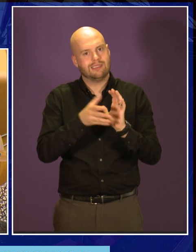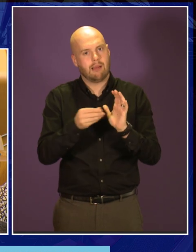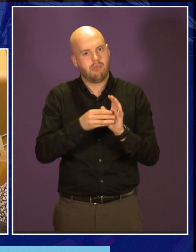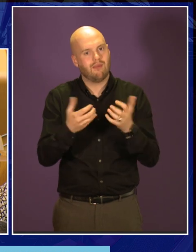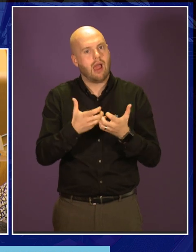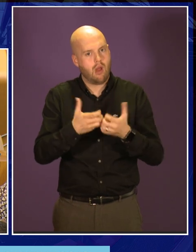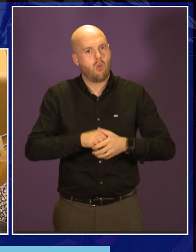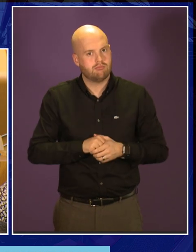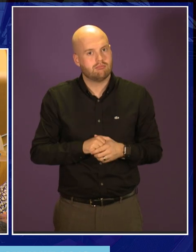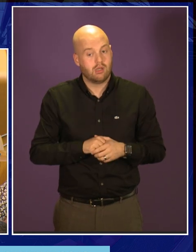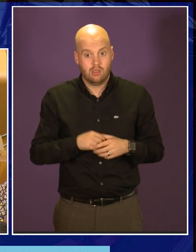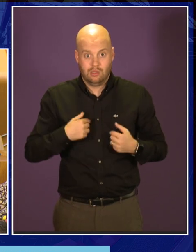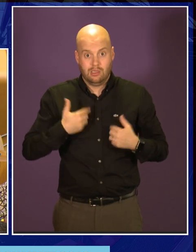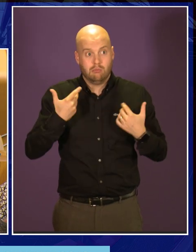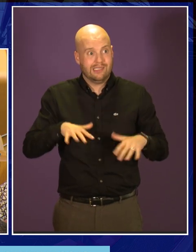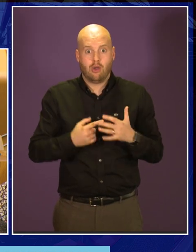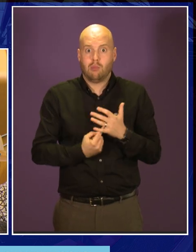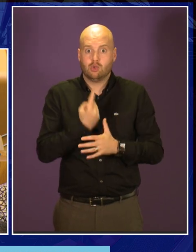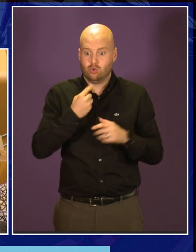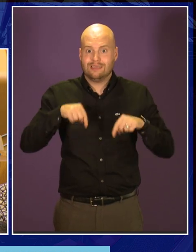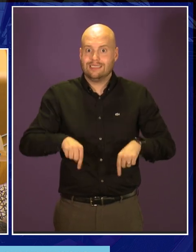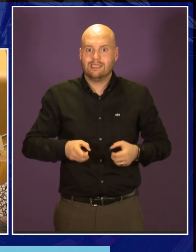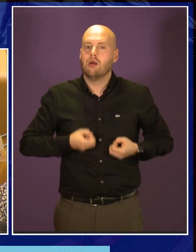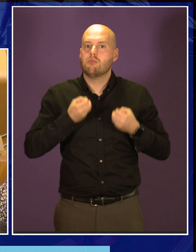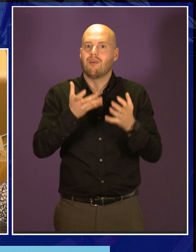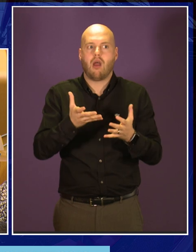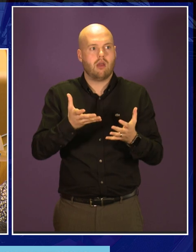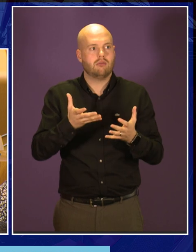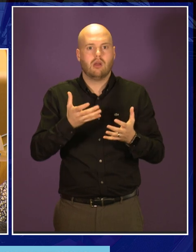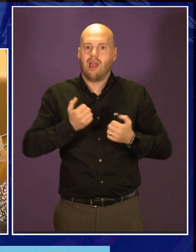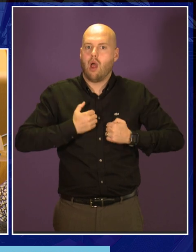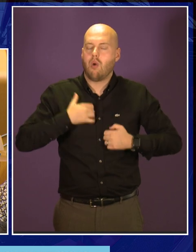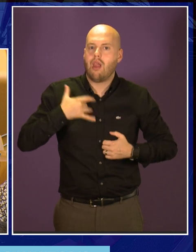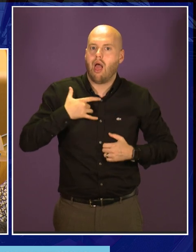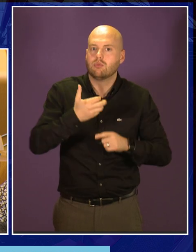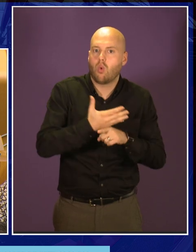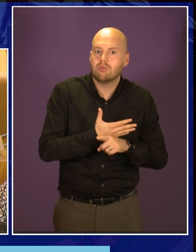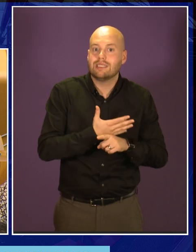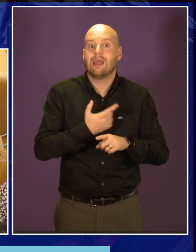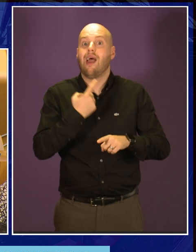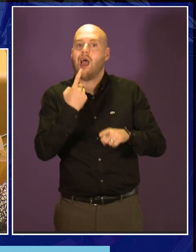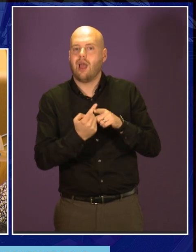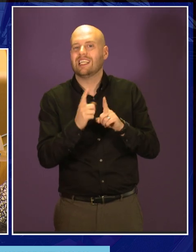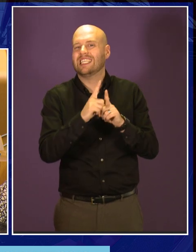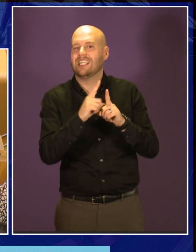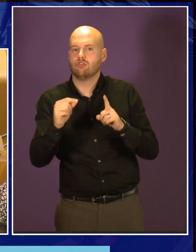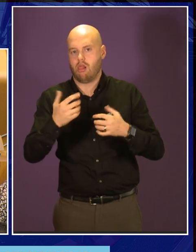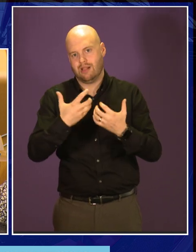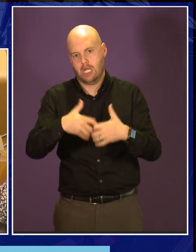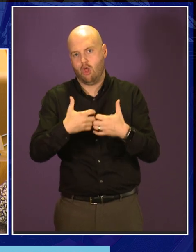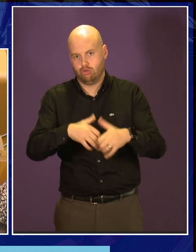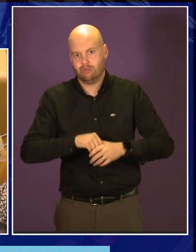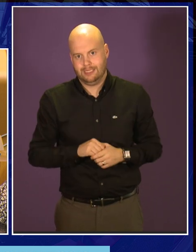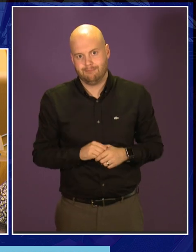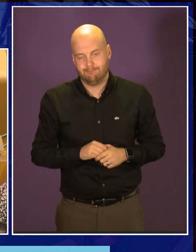pattern our lives around the digital technology. But I think commuting together as global citizens is extremely important so